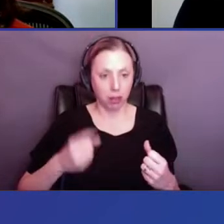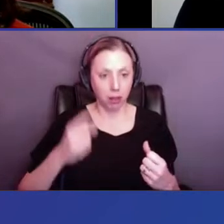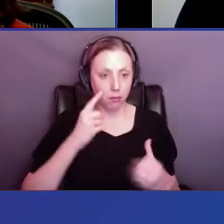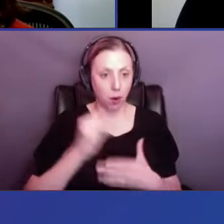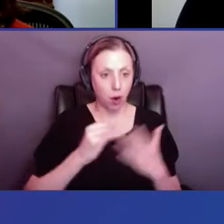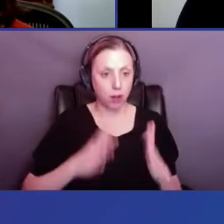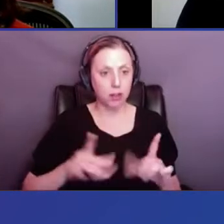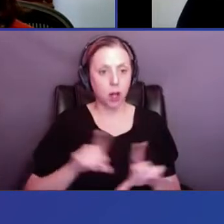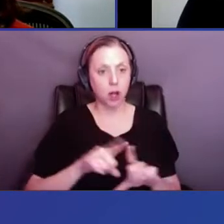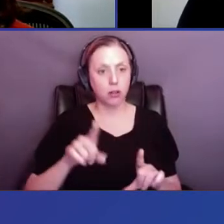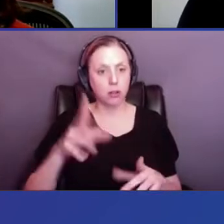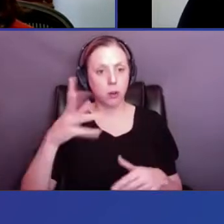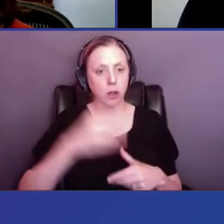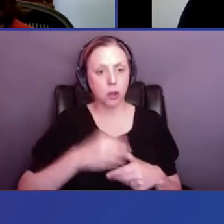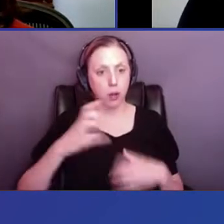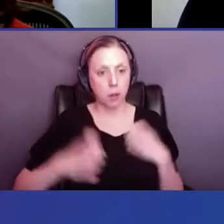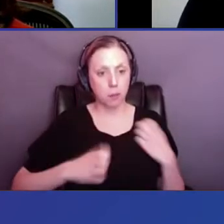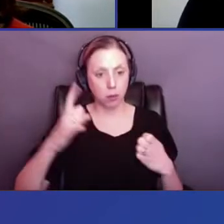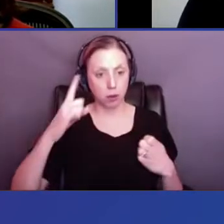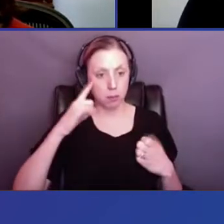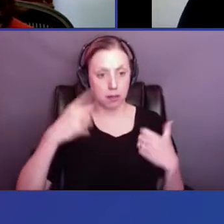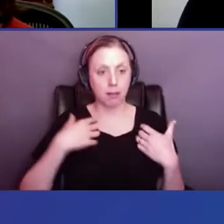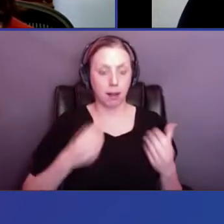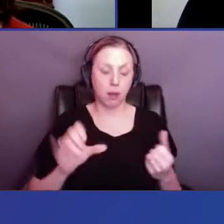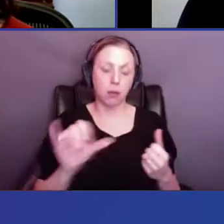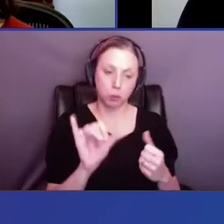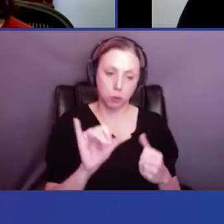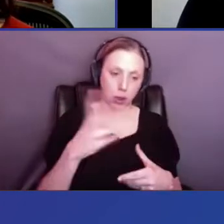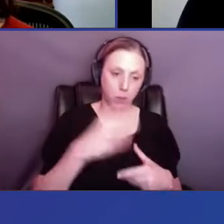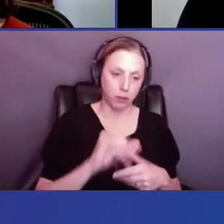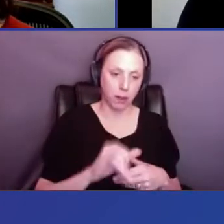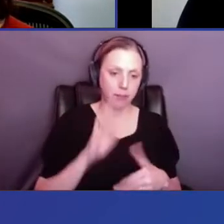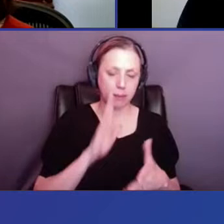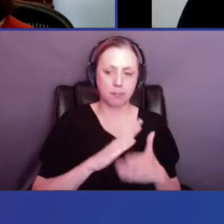their mental and emotional health. So I'll leave it right there.